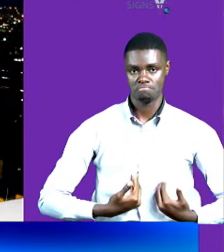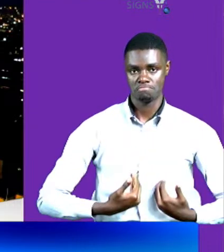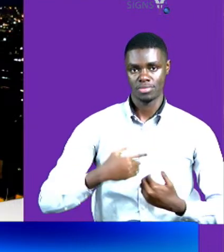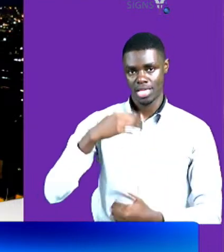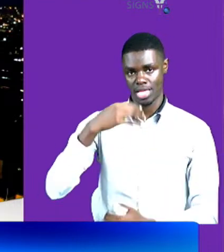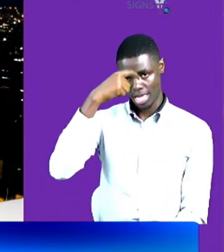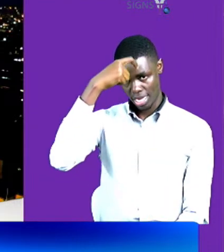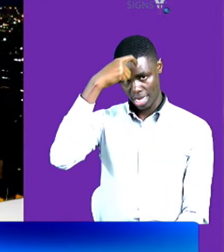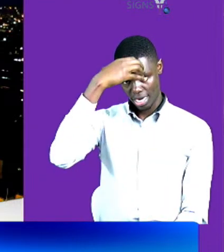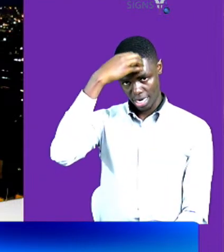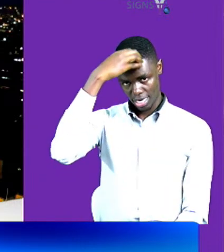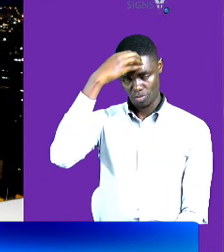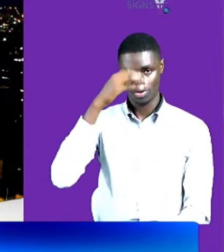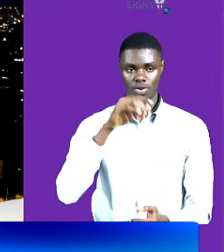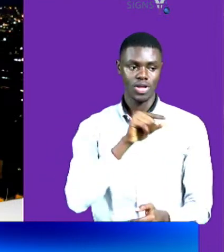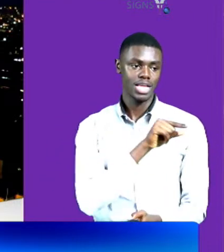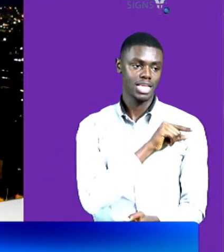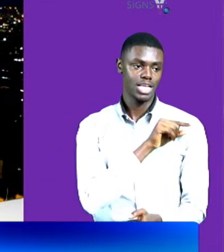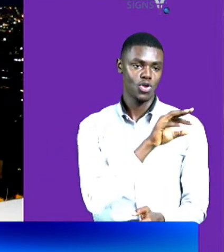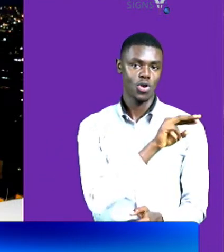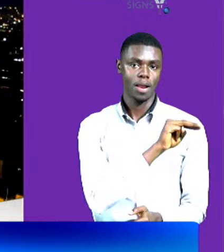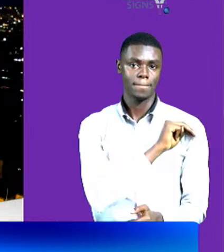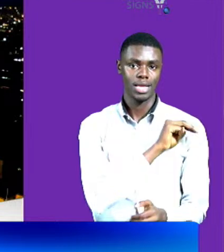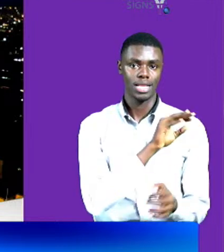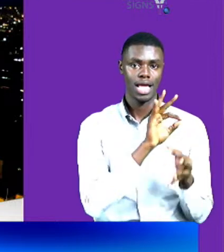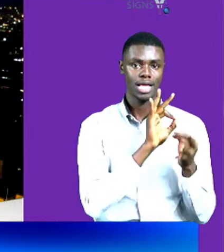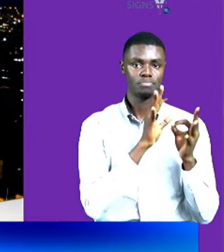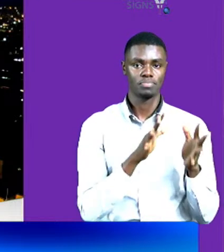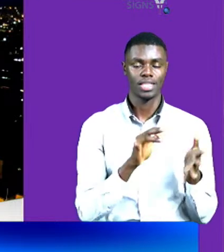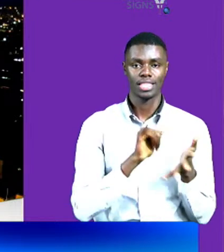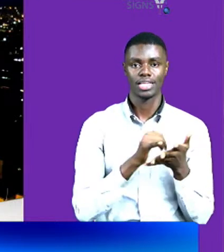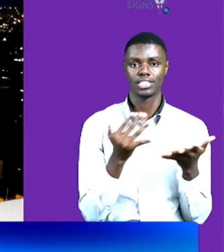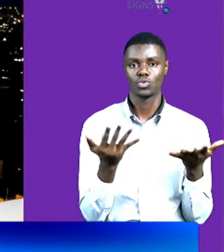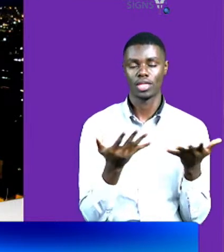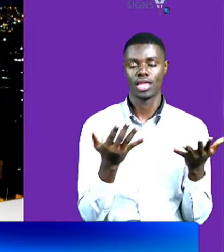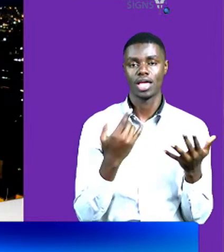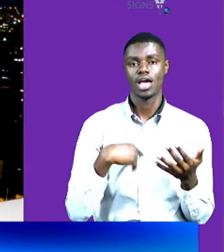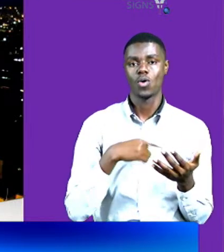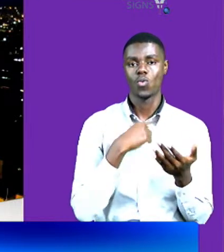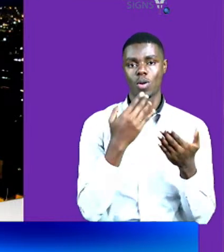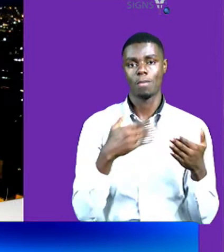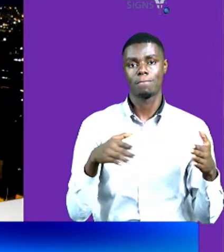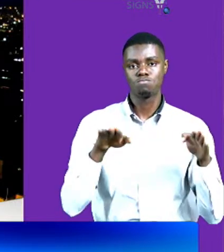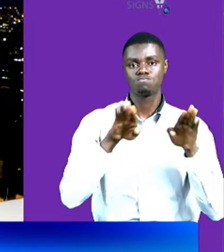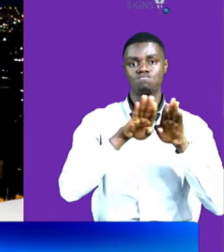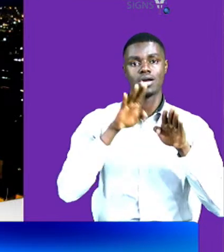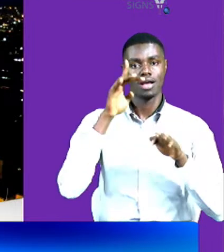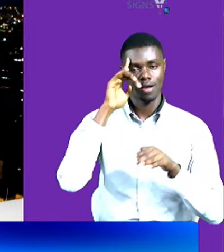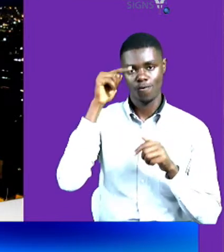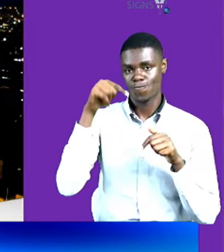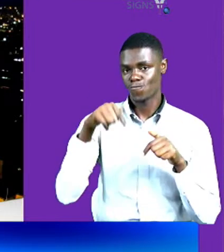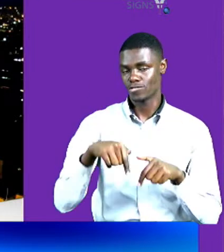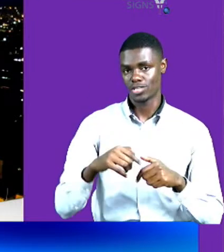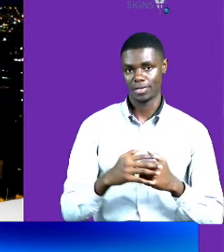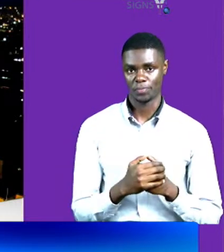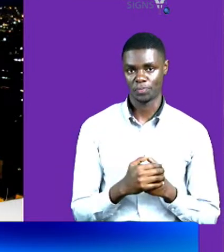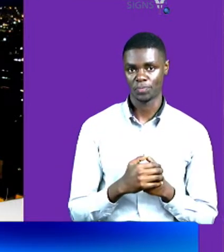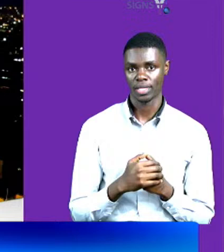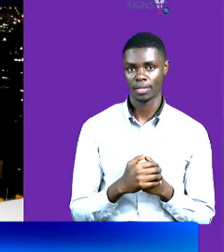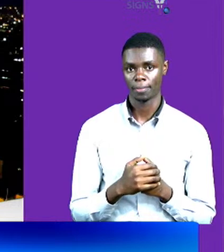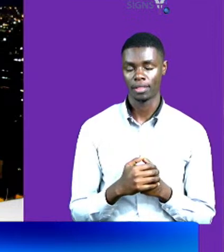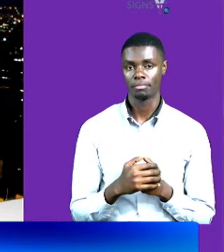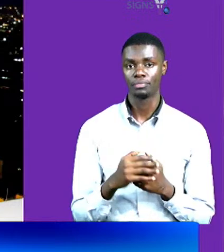Gideon Maina has been our sign language interpreter, and that's where we call it a wrap for today